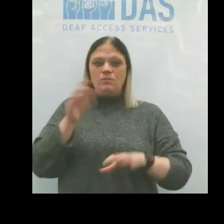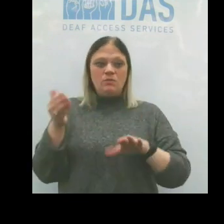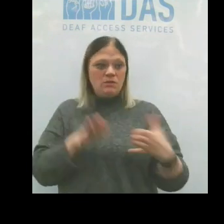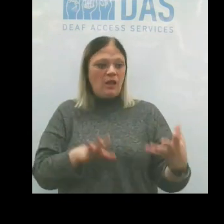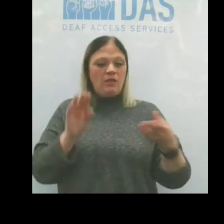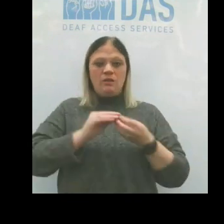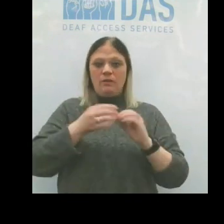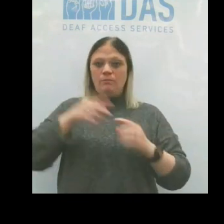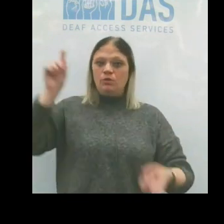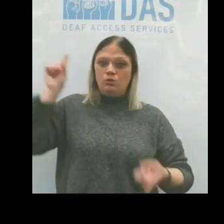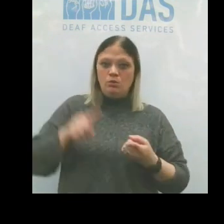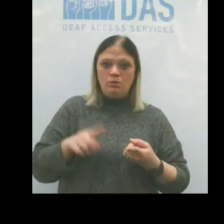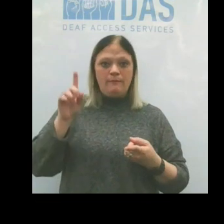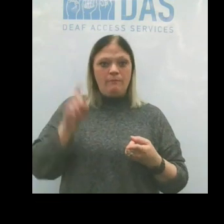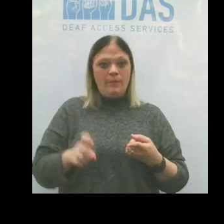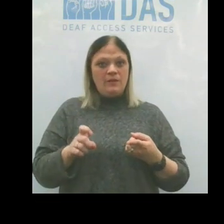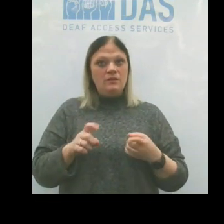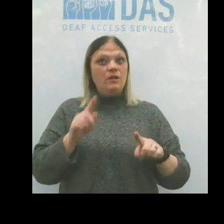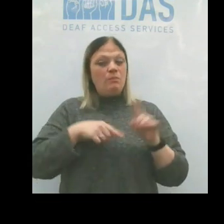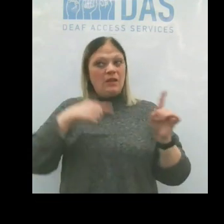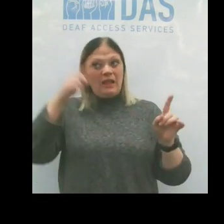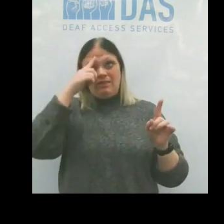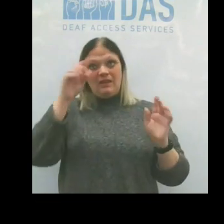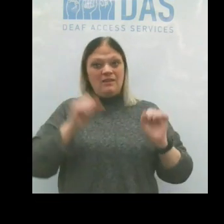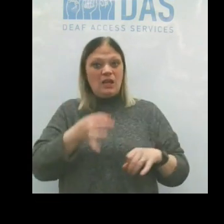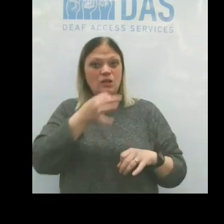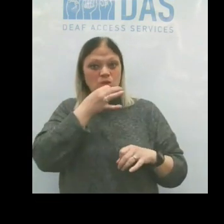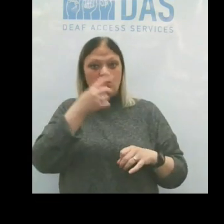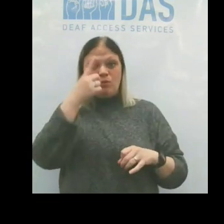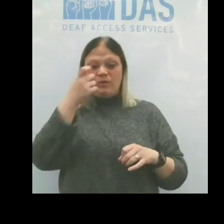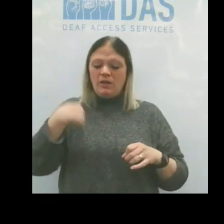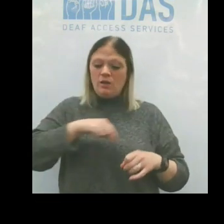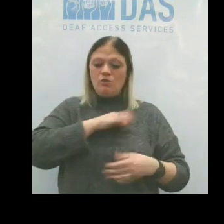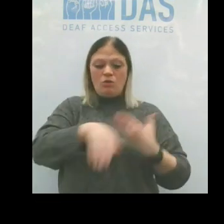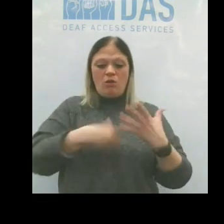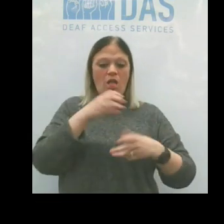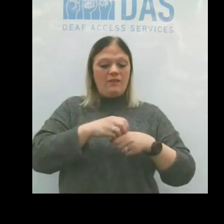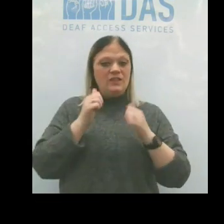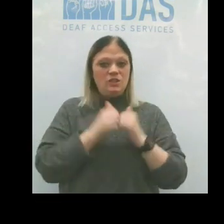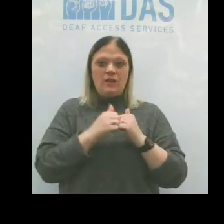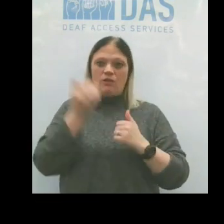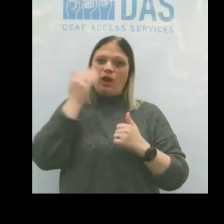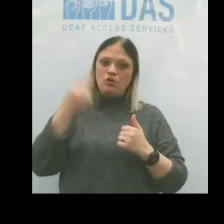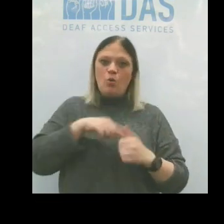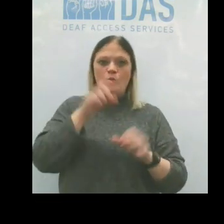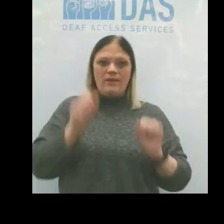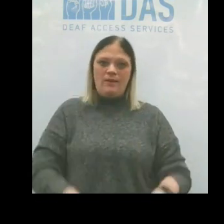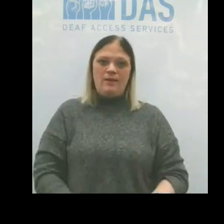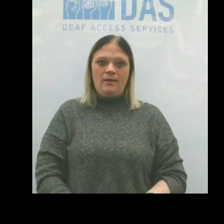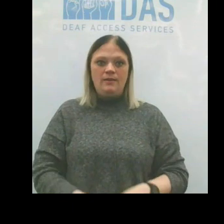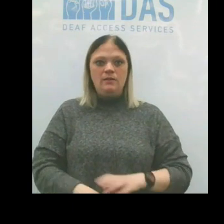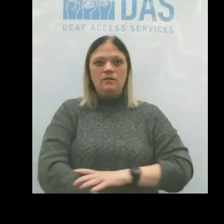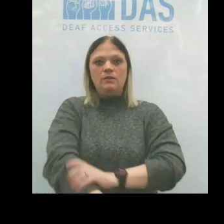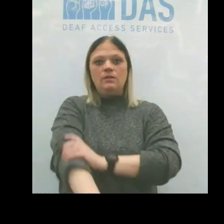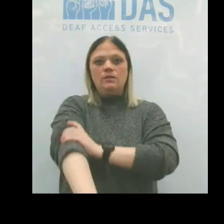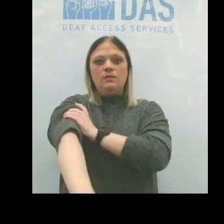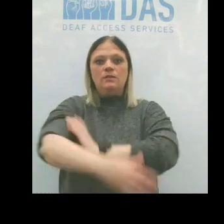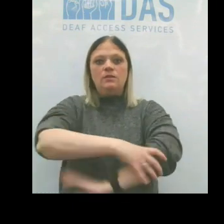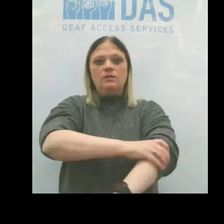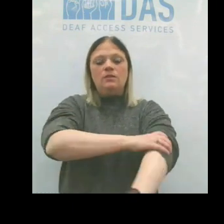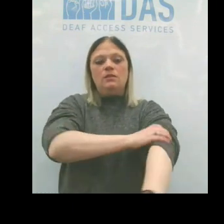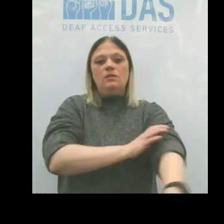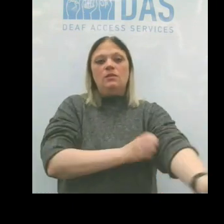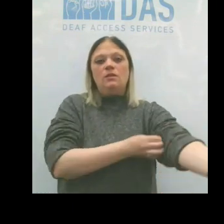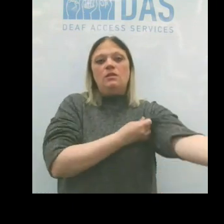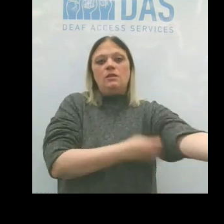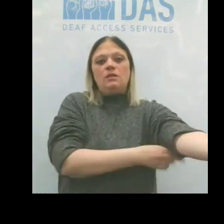death numbers. But I think we can do it very soon because we're all in this together, and I know we can do this. Now, finally,